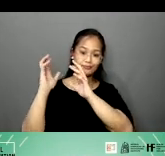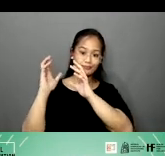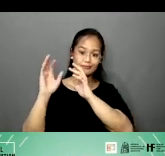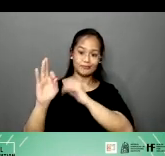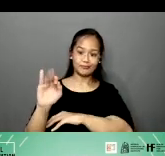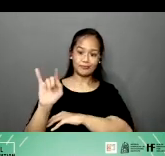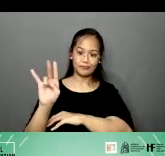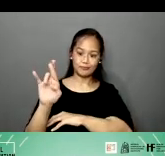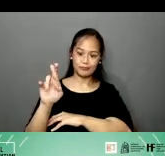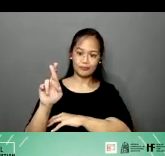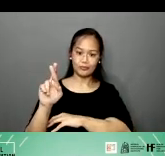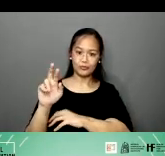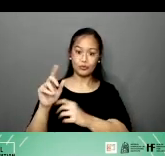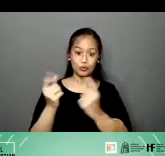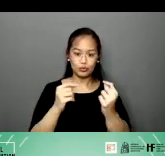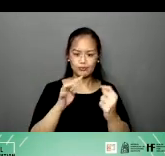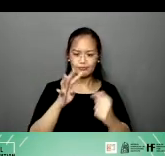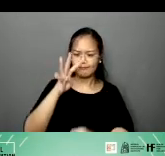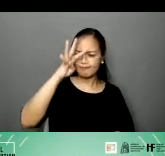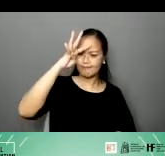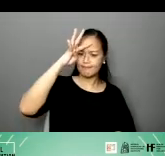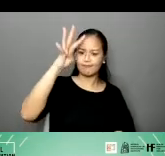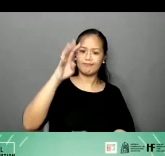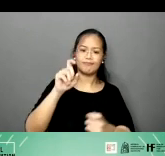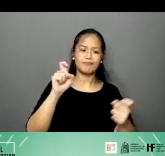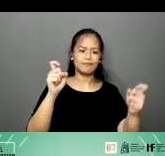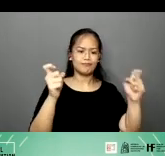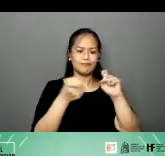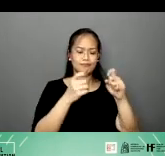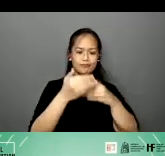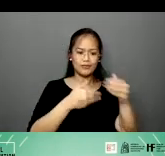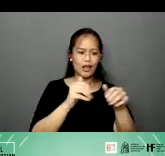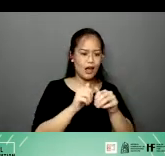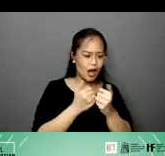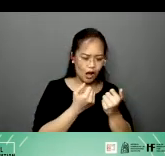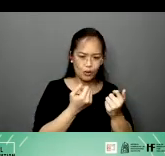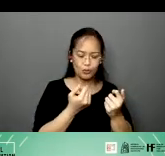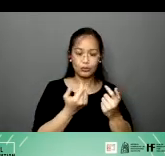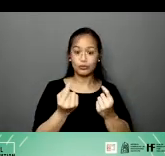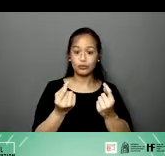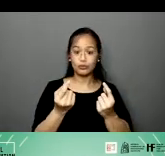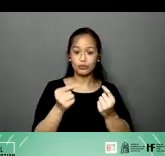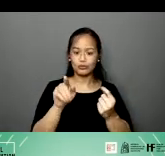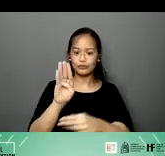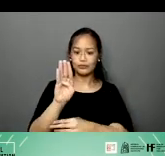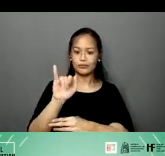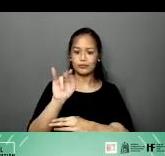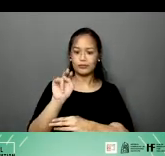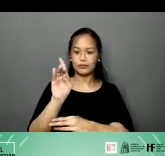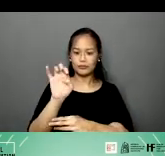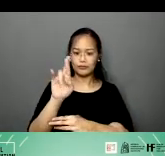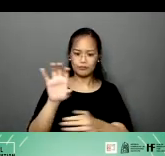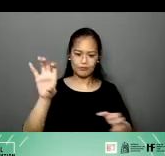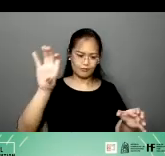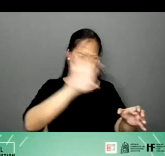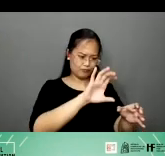they were able to revolutionize the process in how they work it. By combining it with that binder and using heat pressing, which is